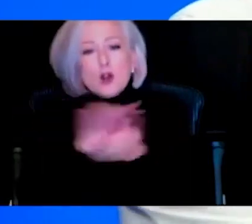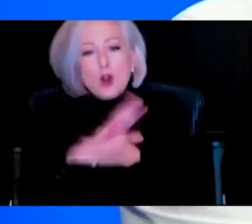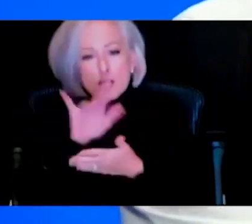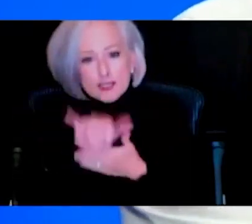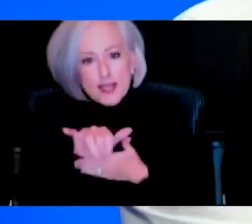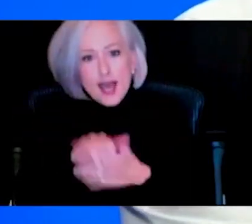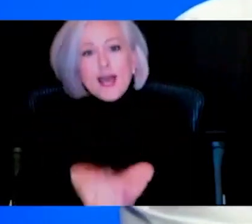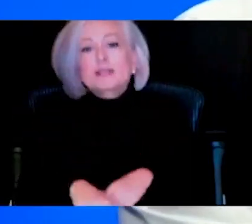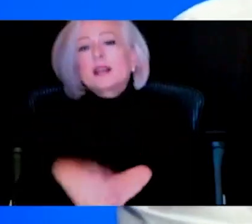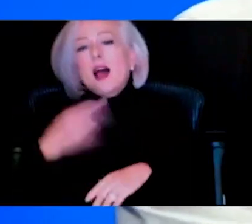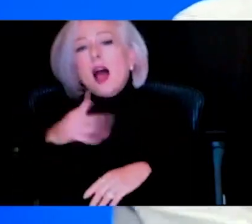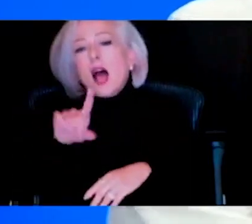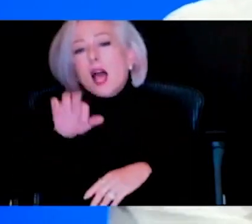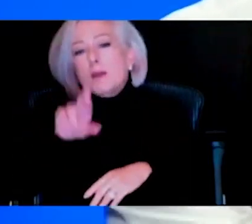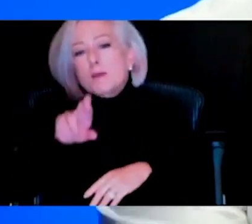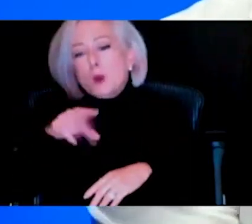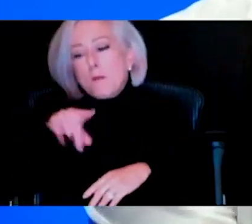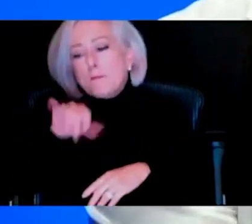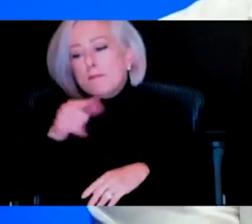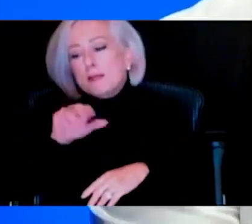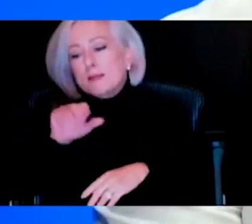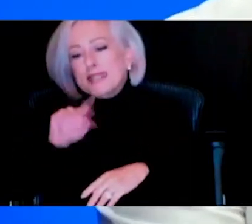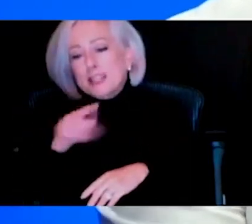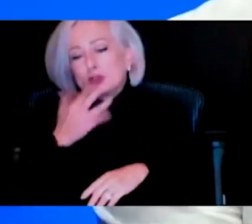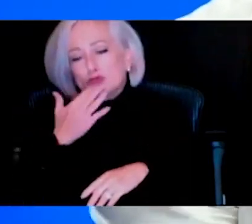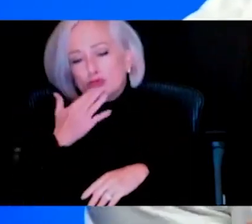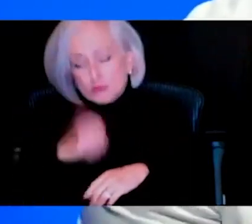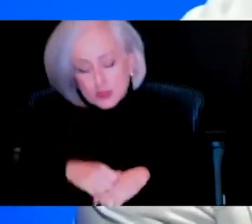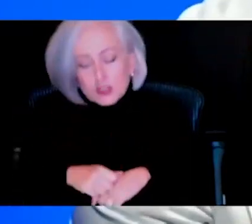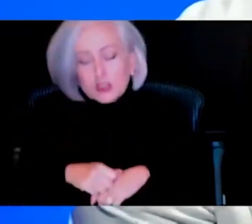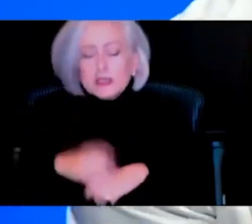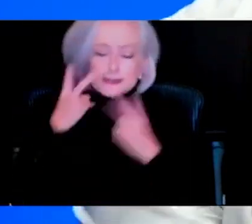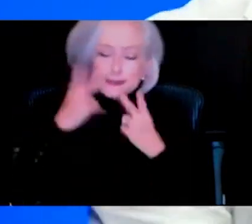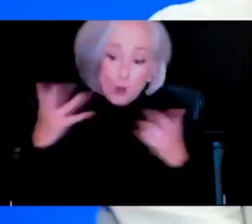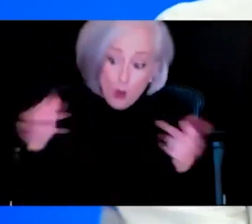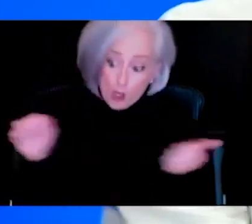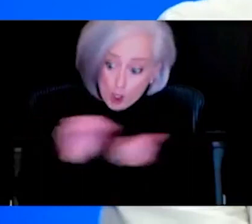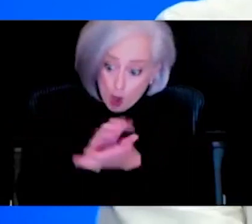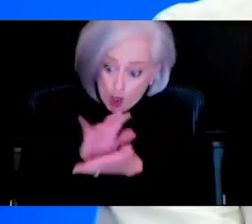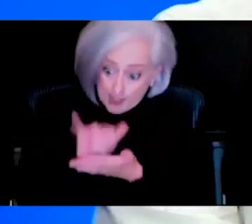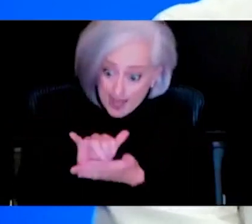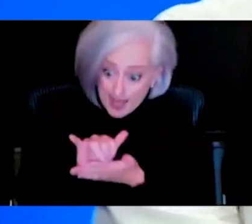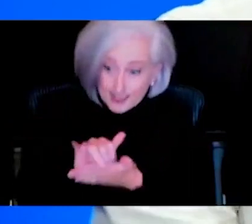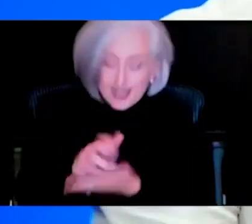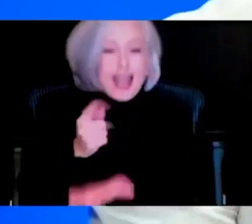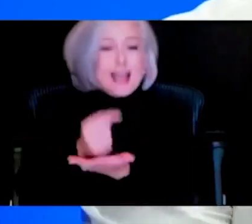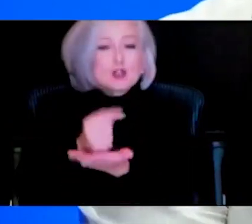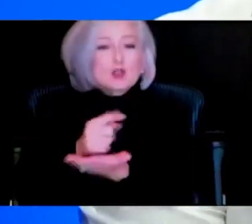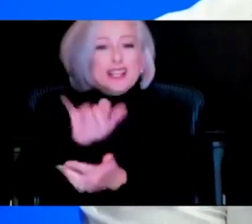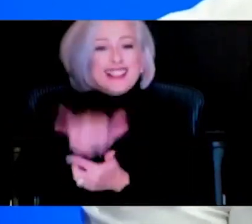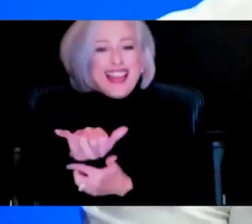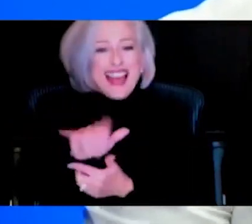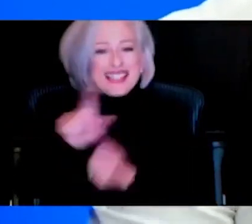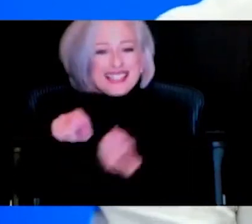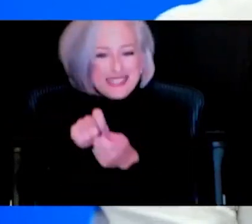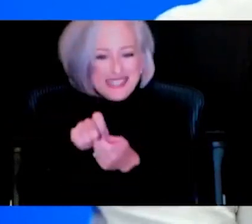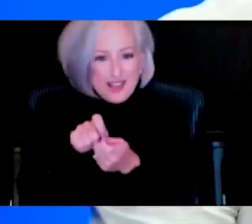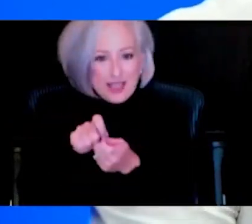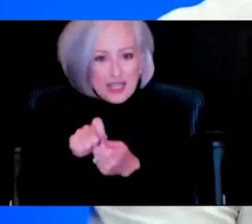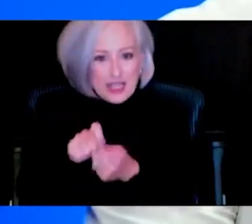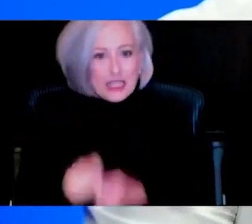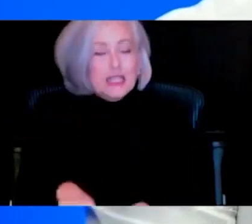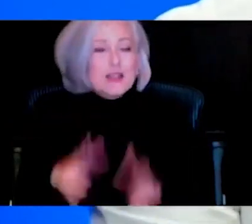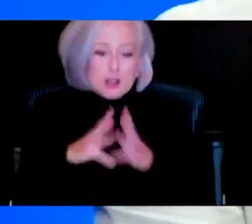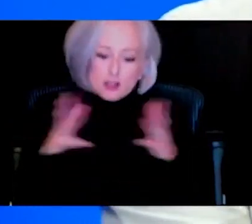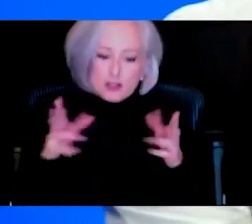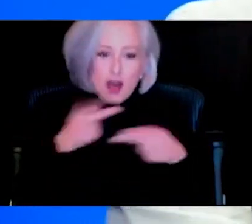what's causing your dark circle and then treat that specific cause. There's a lot of things that say I'll treat dark circles, so you have to be